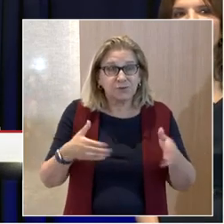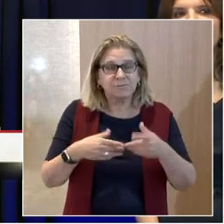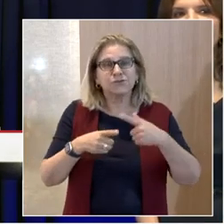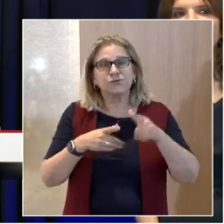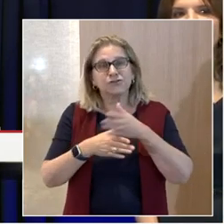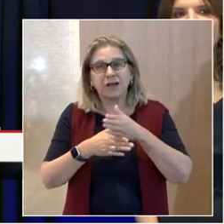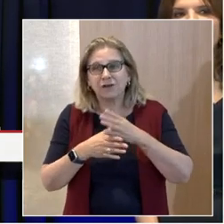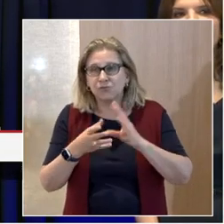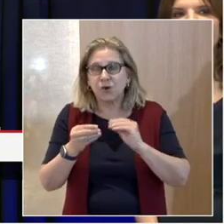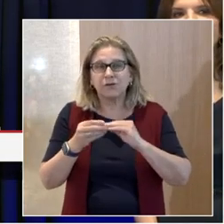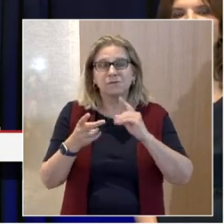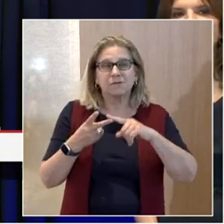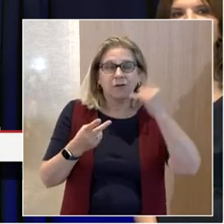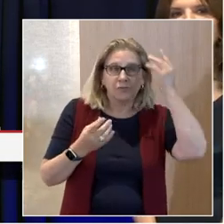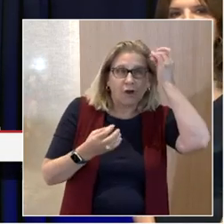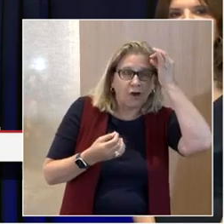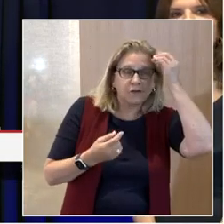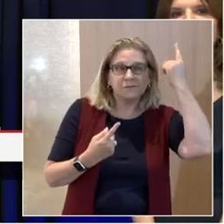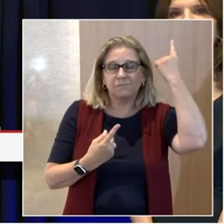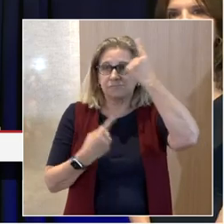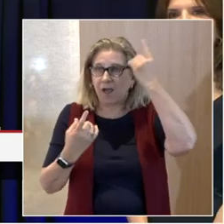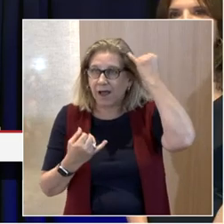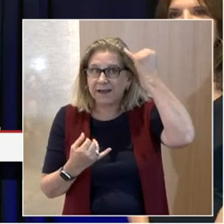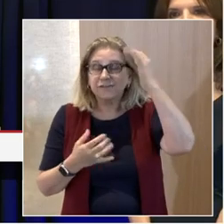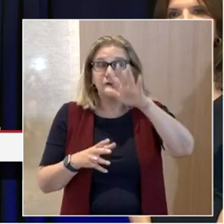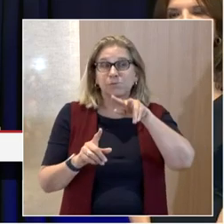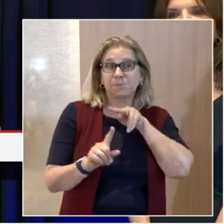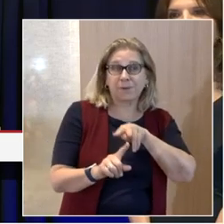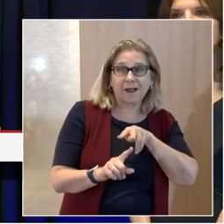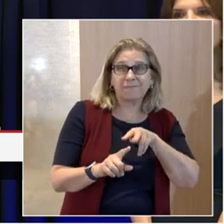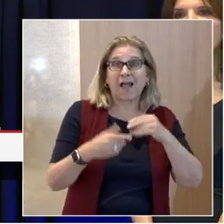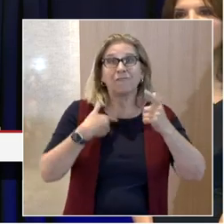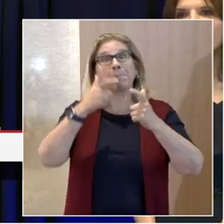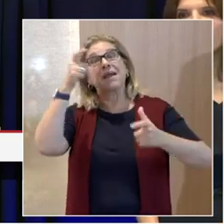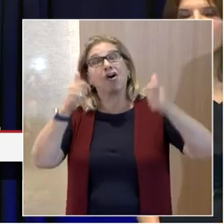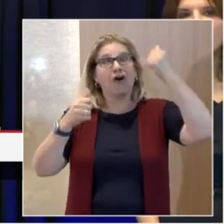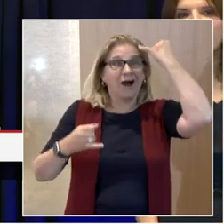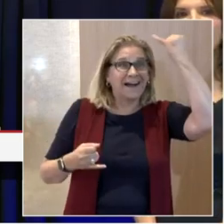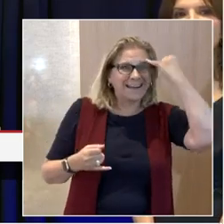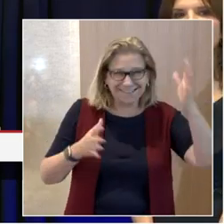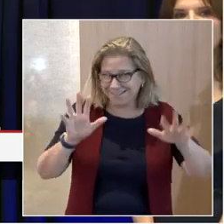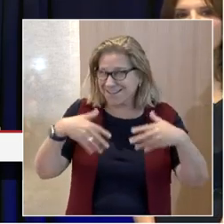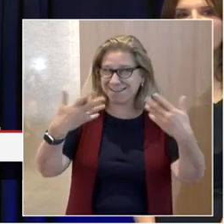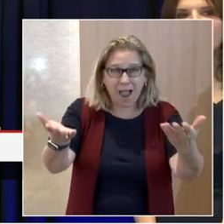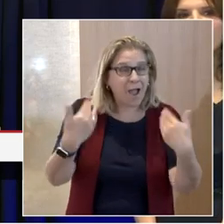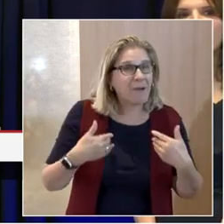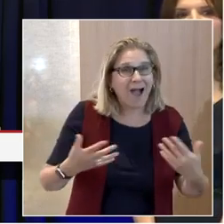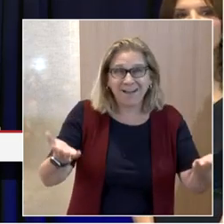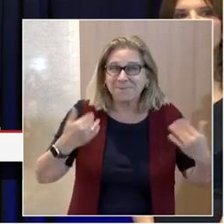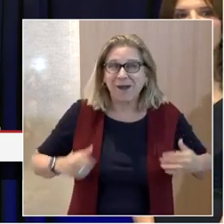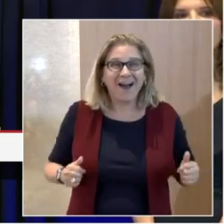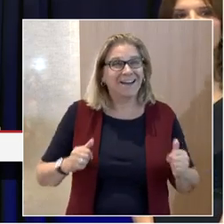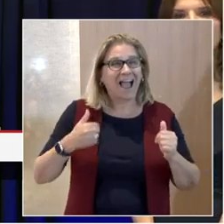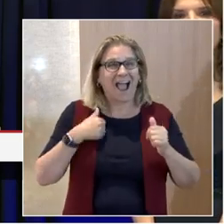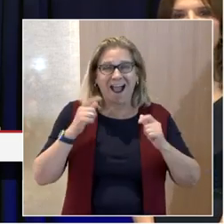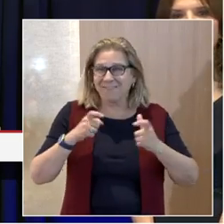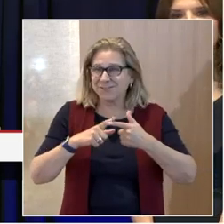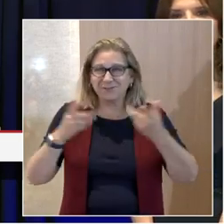your perspectives, your big ideas, your resources. We need it all. And we need it to come together in a way that helps to propel us